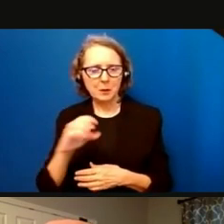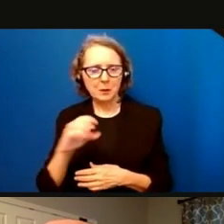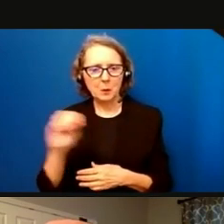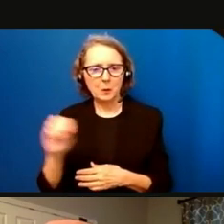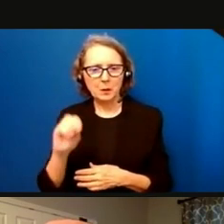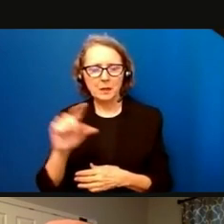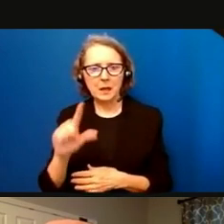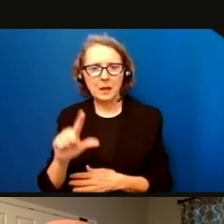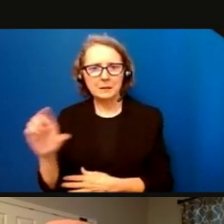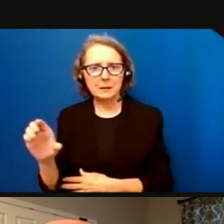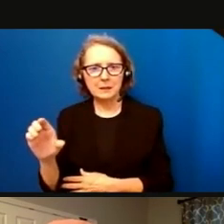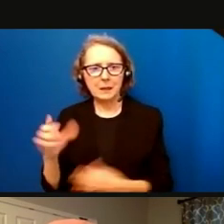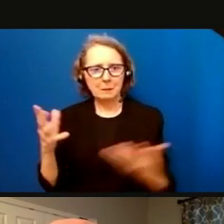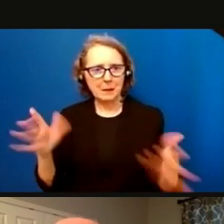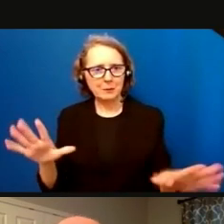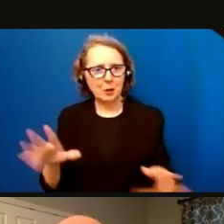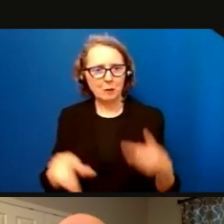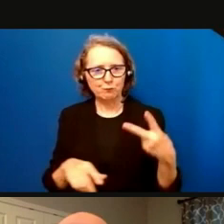concludes our consent calendar tonight.